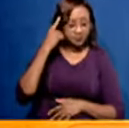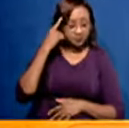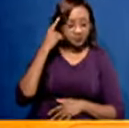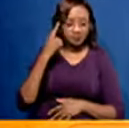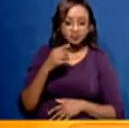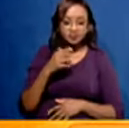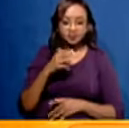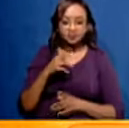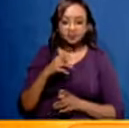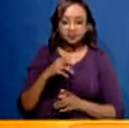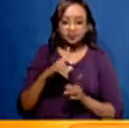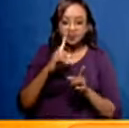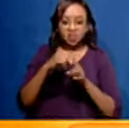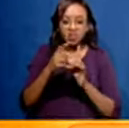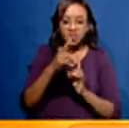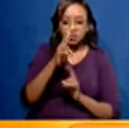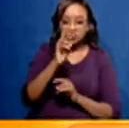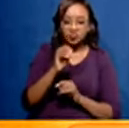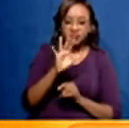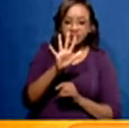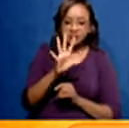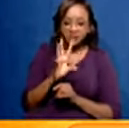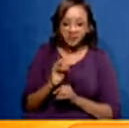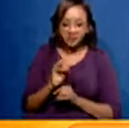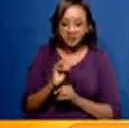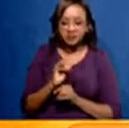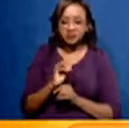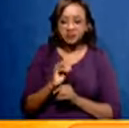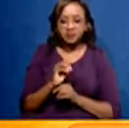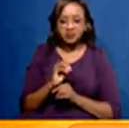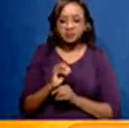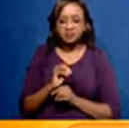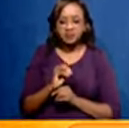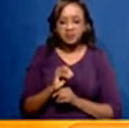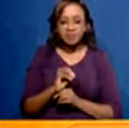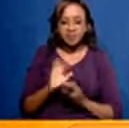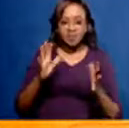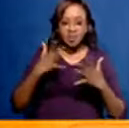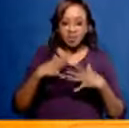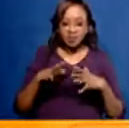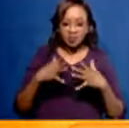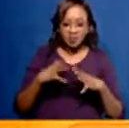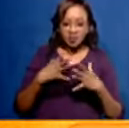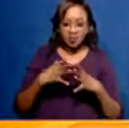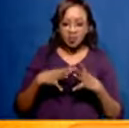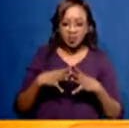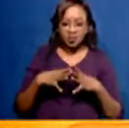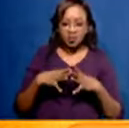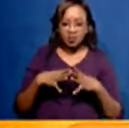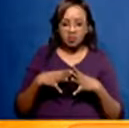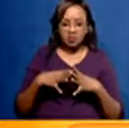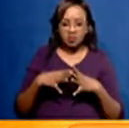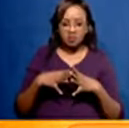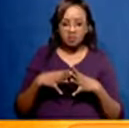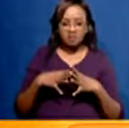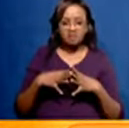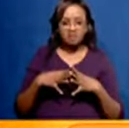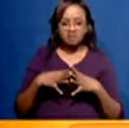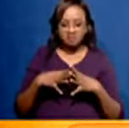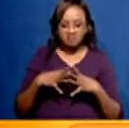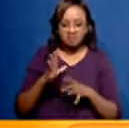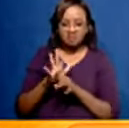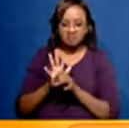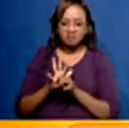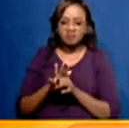2050, one out of four people in the world will be African. So Africa is